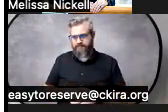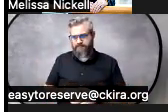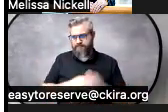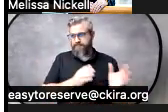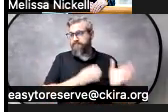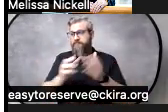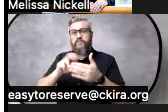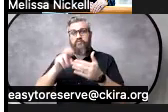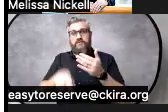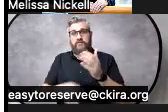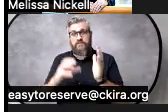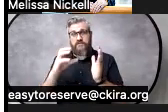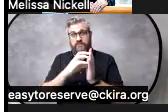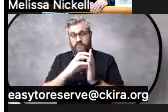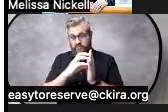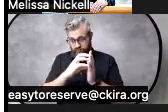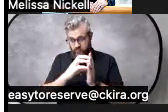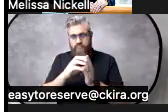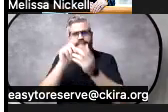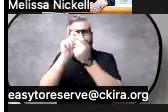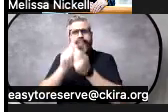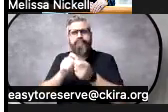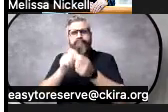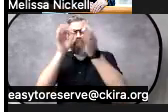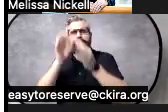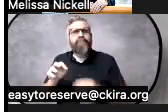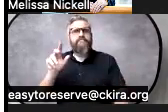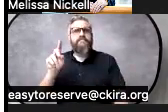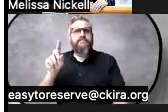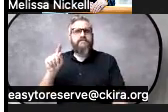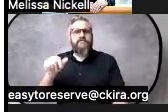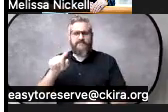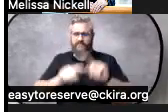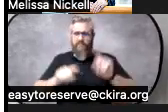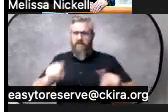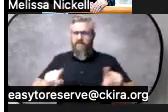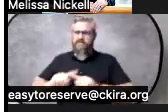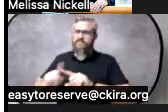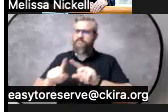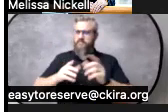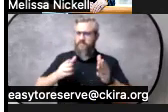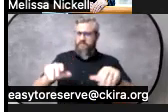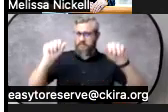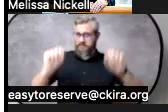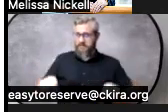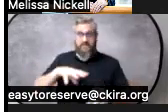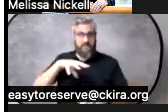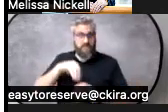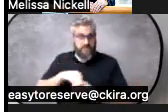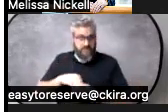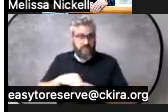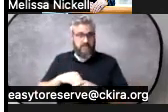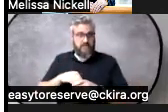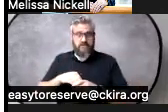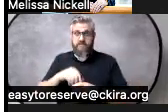The results section details the data, and it can do so in a variety of different ways, which include, but are